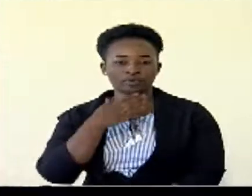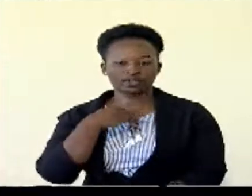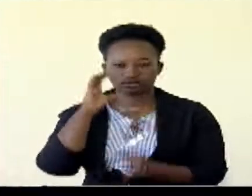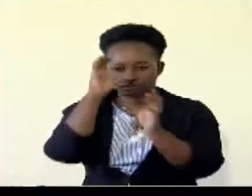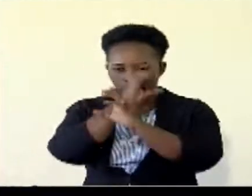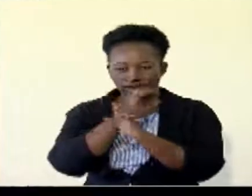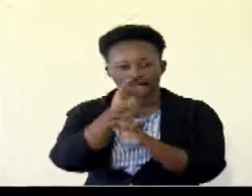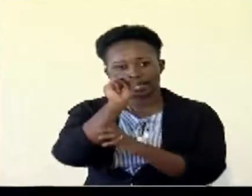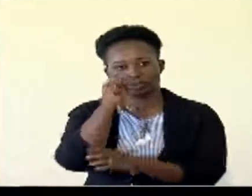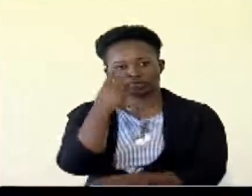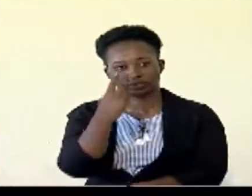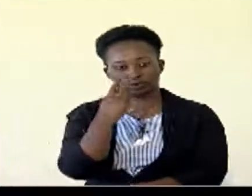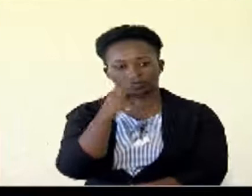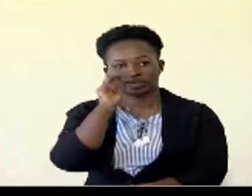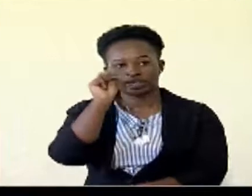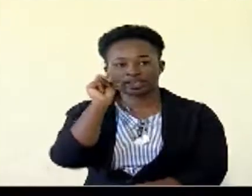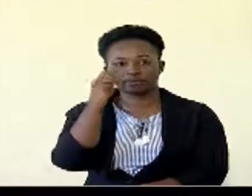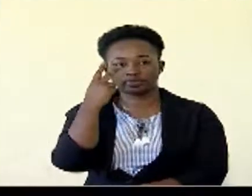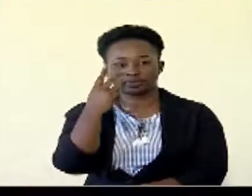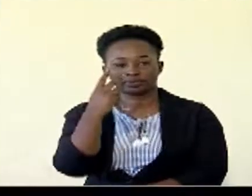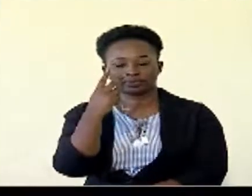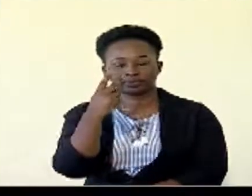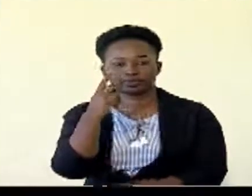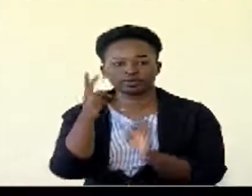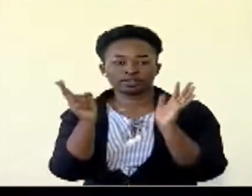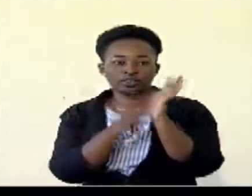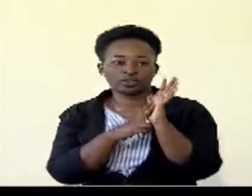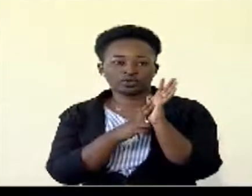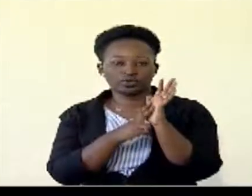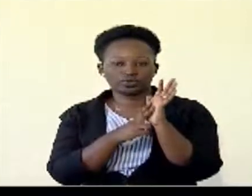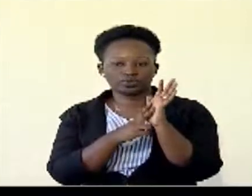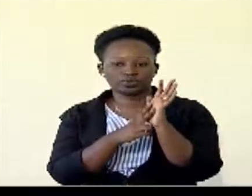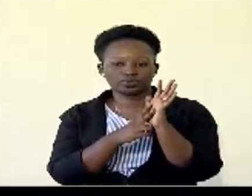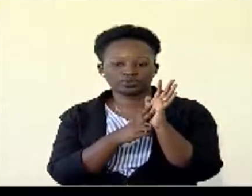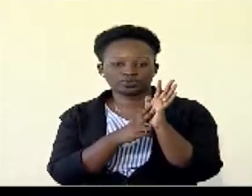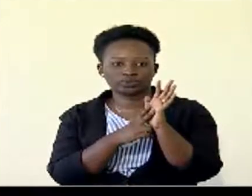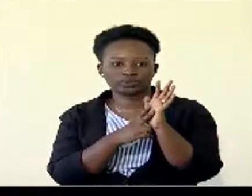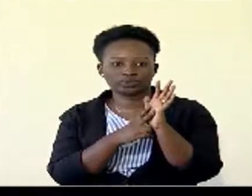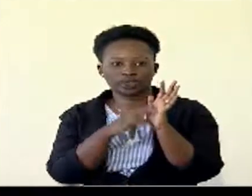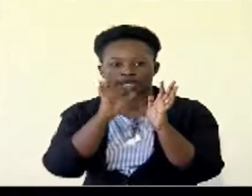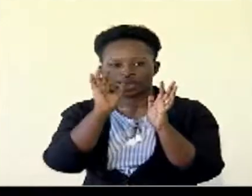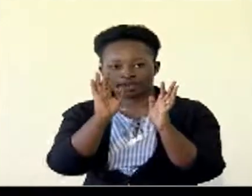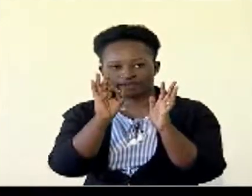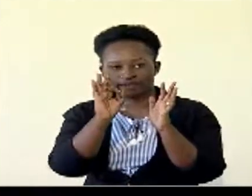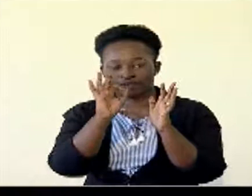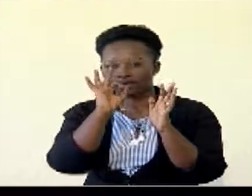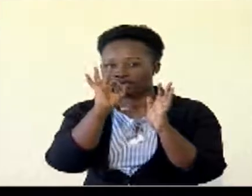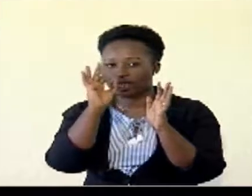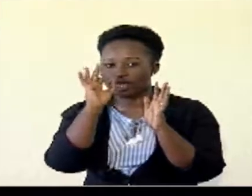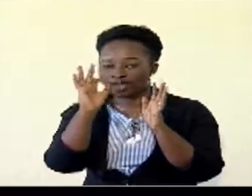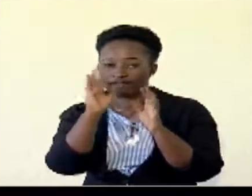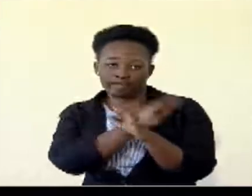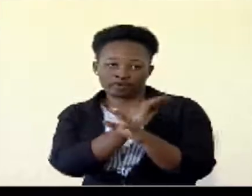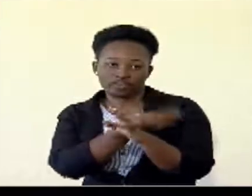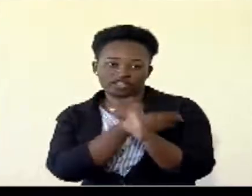M2. So M2 is going to be equal to F. F is the